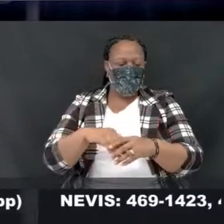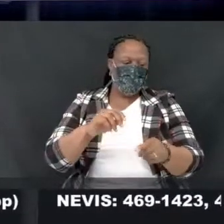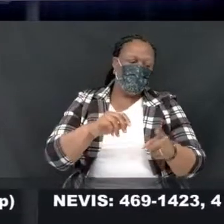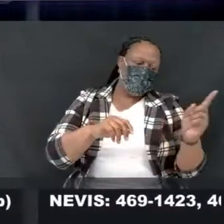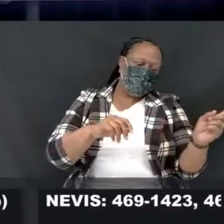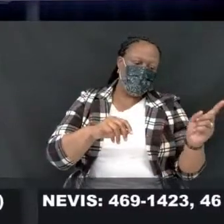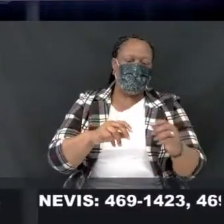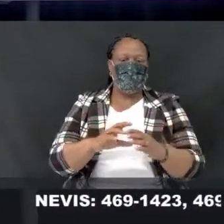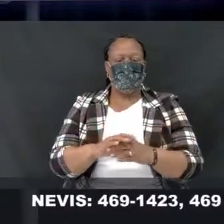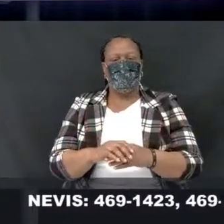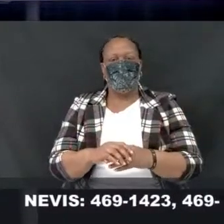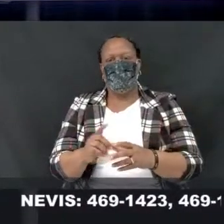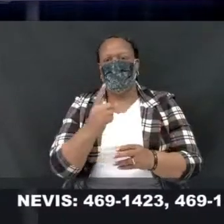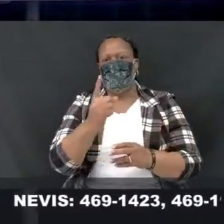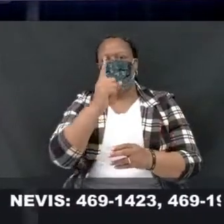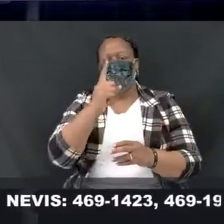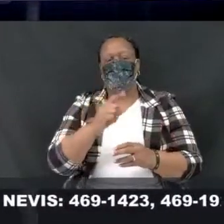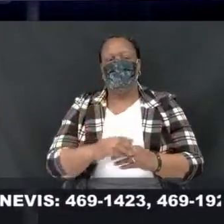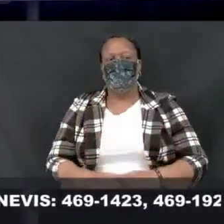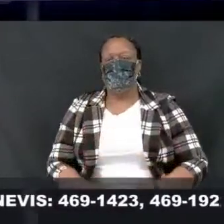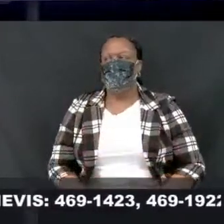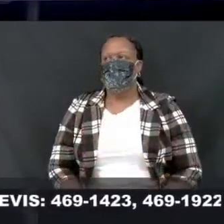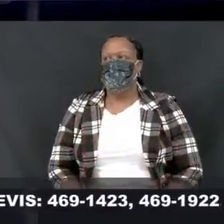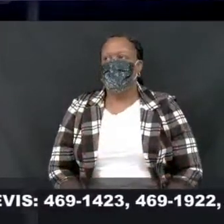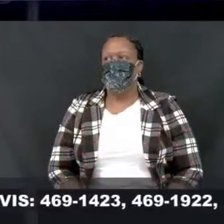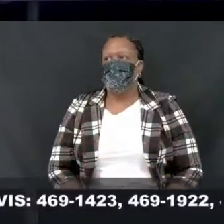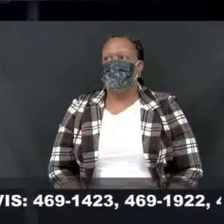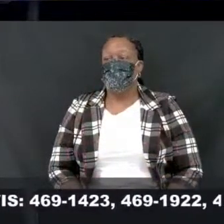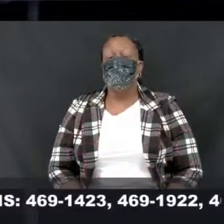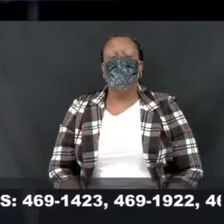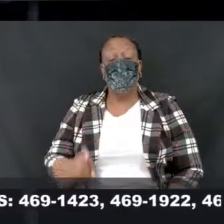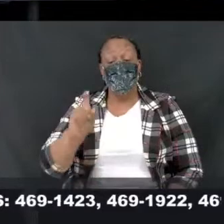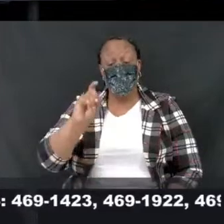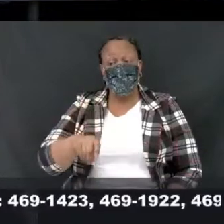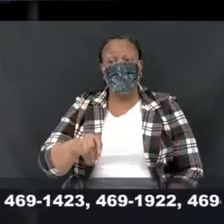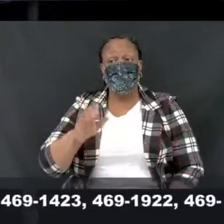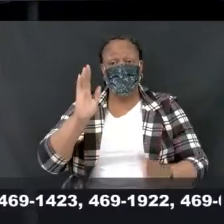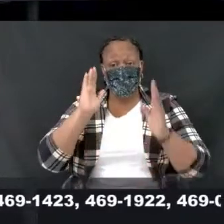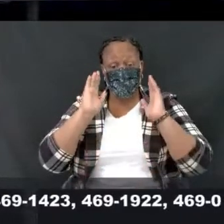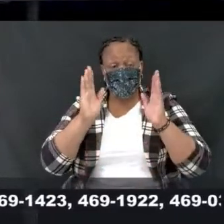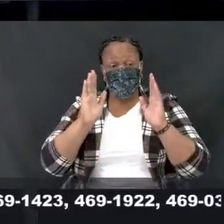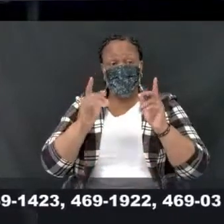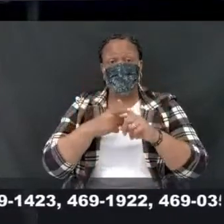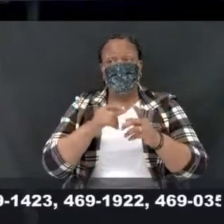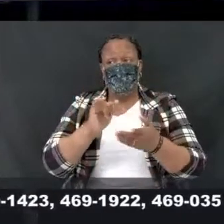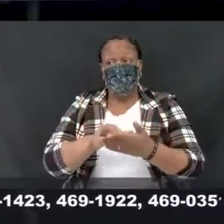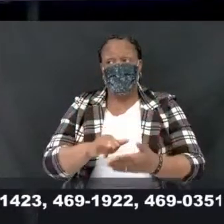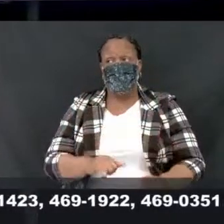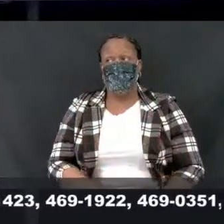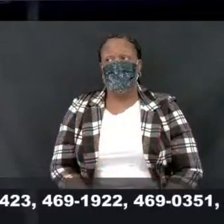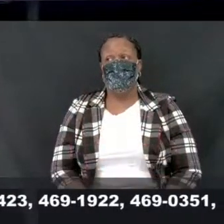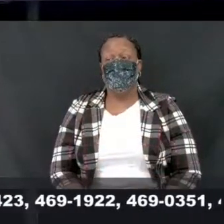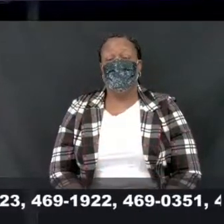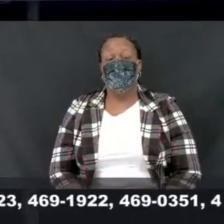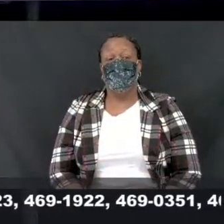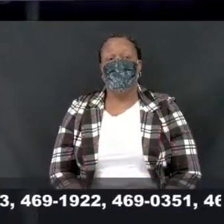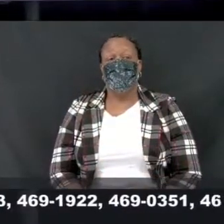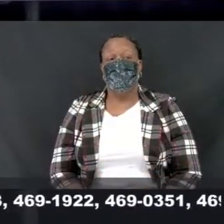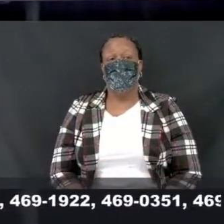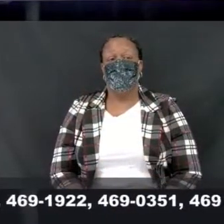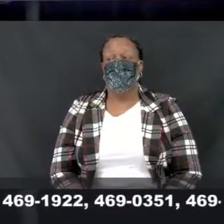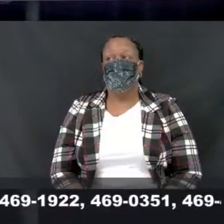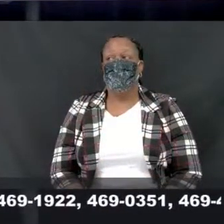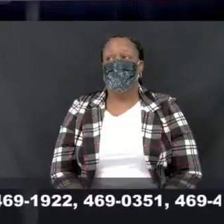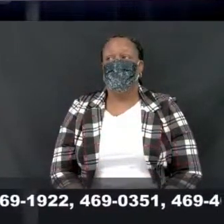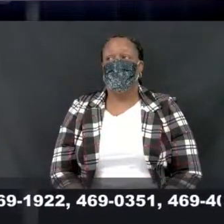on mitigating these risks in the interest of public safety. The chairman announced on a previous occasion that the